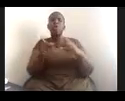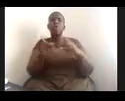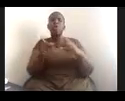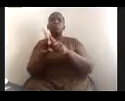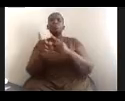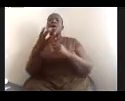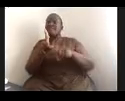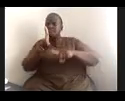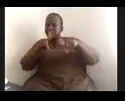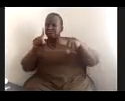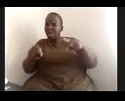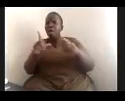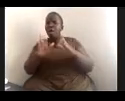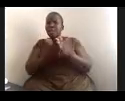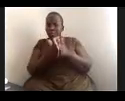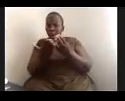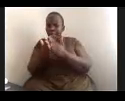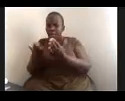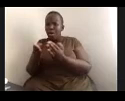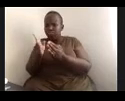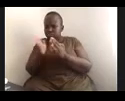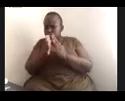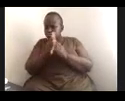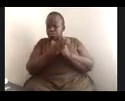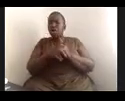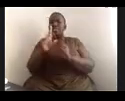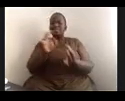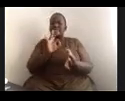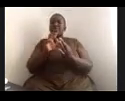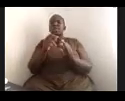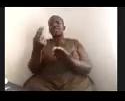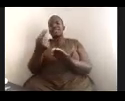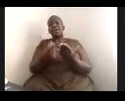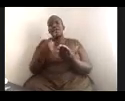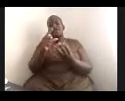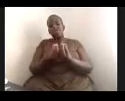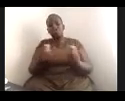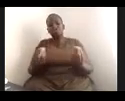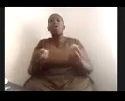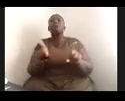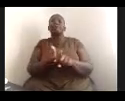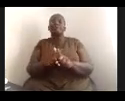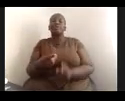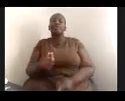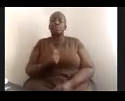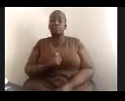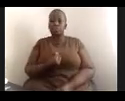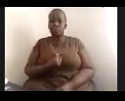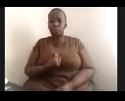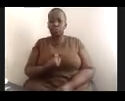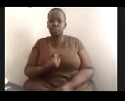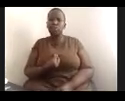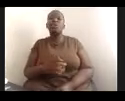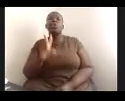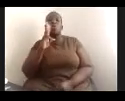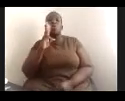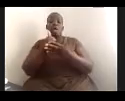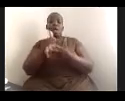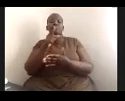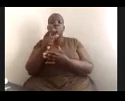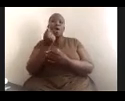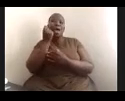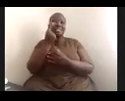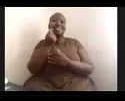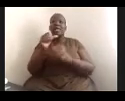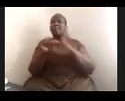There's also a series of little books that have been specifically designed for children and young people that will help